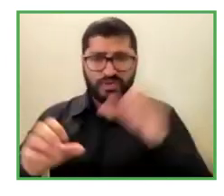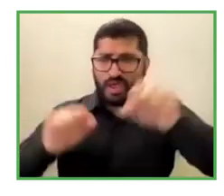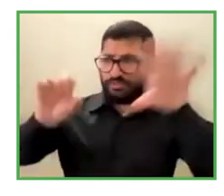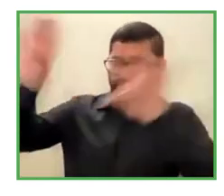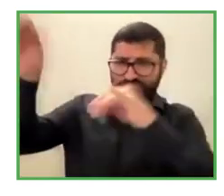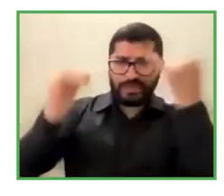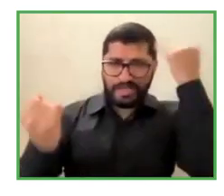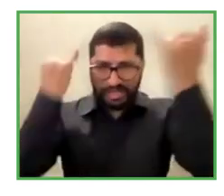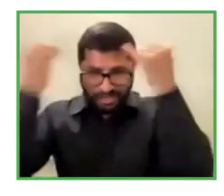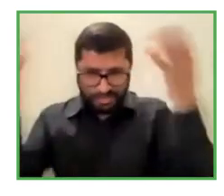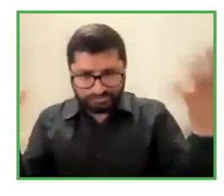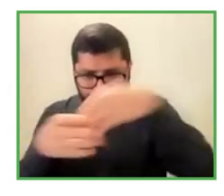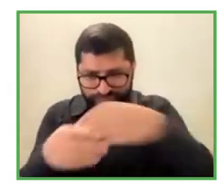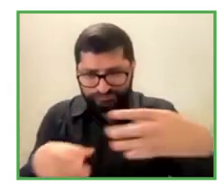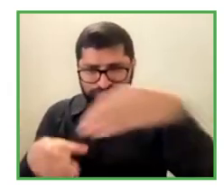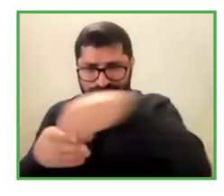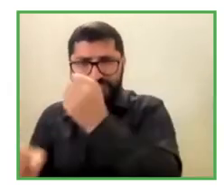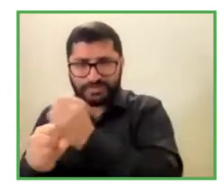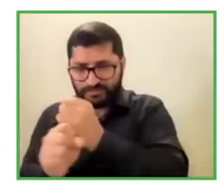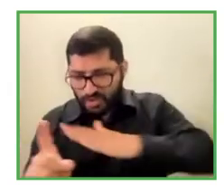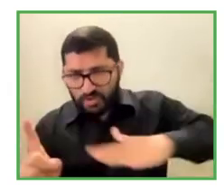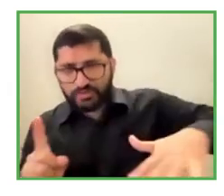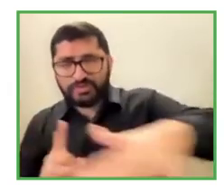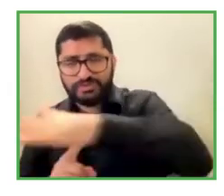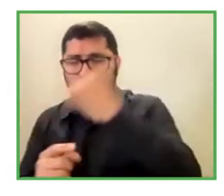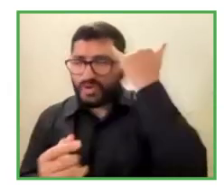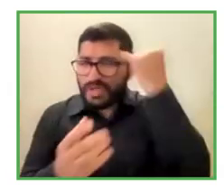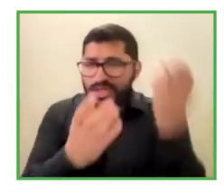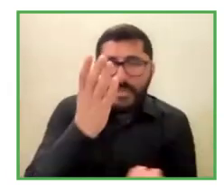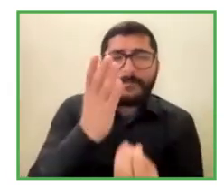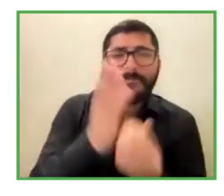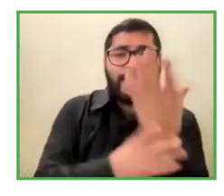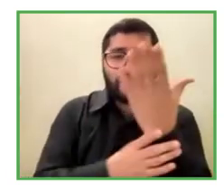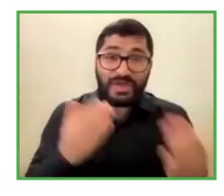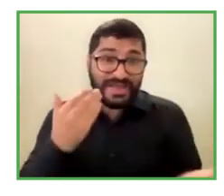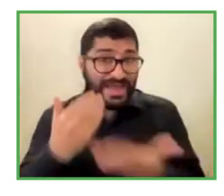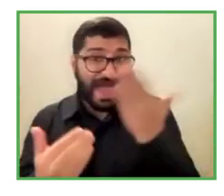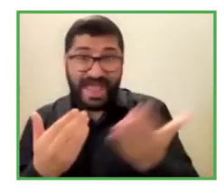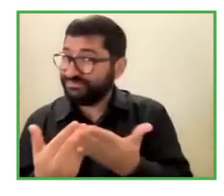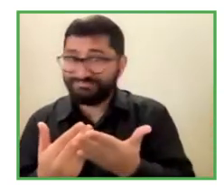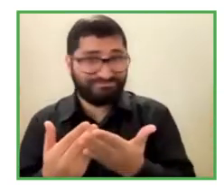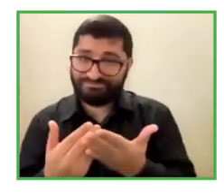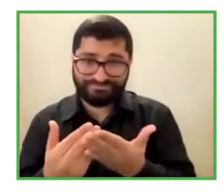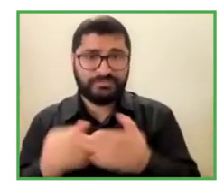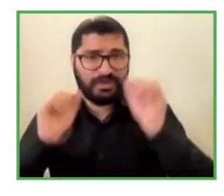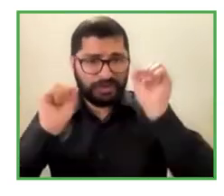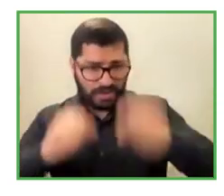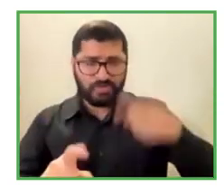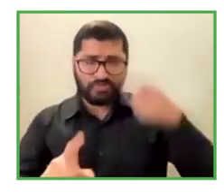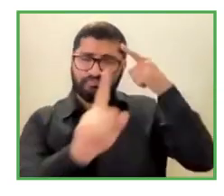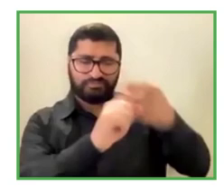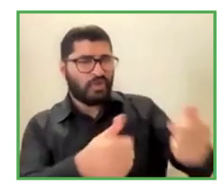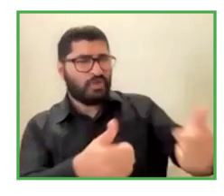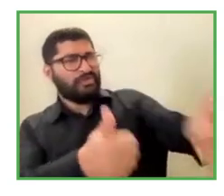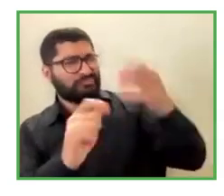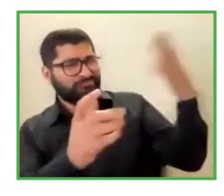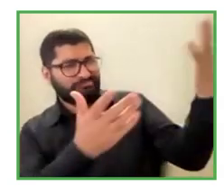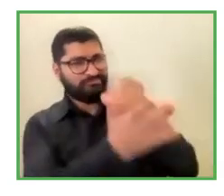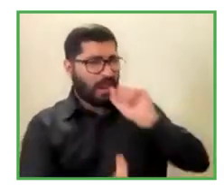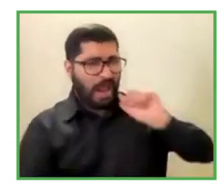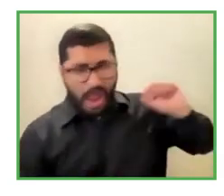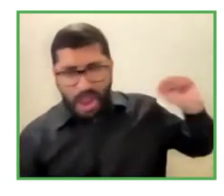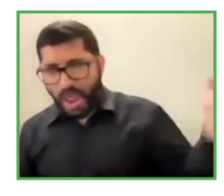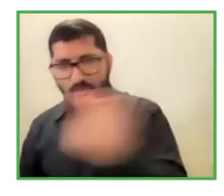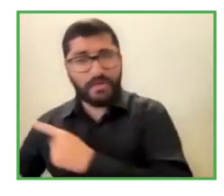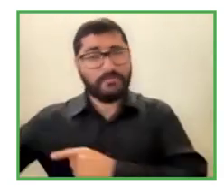not easy, and that's meant challenges and learnings for all of us involved. First, we have the challenge of creating or